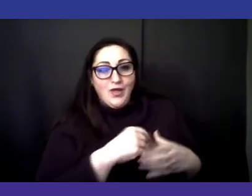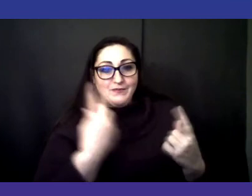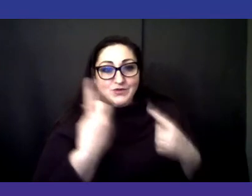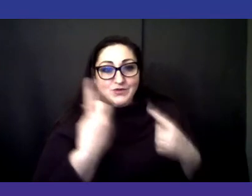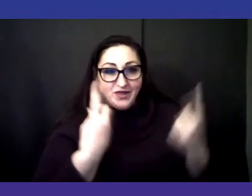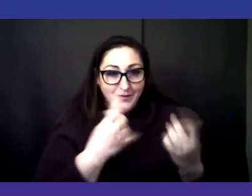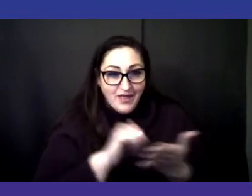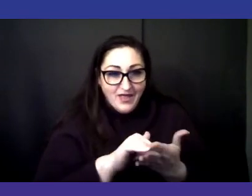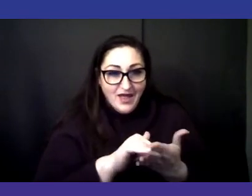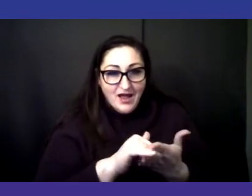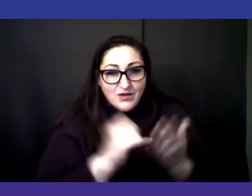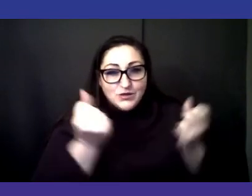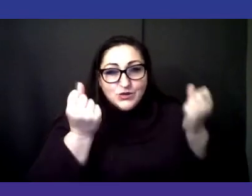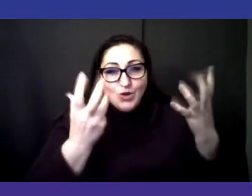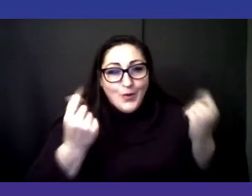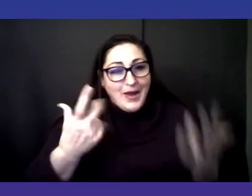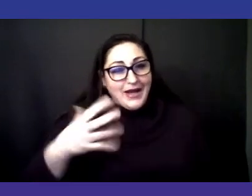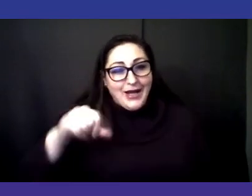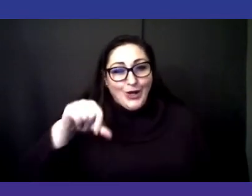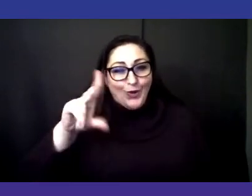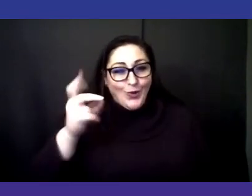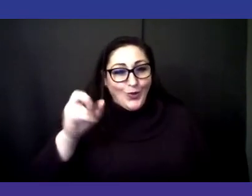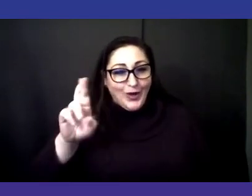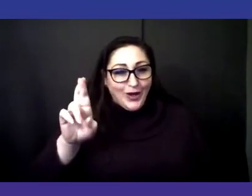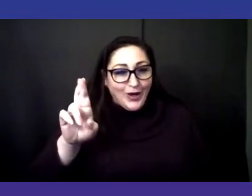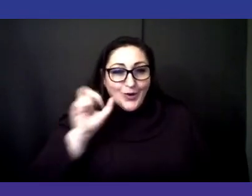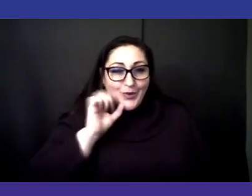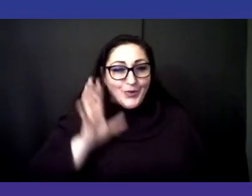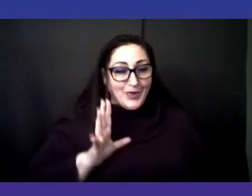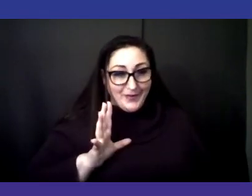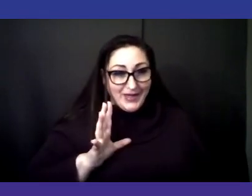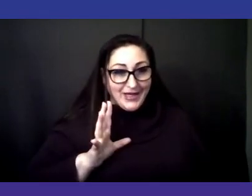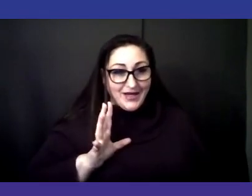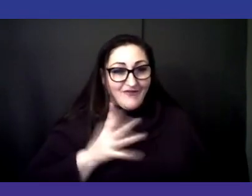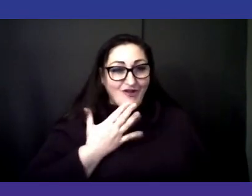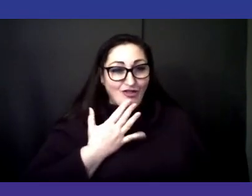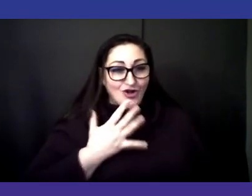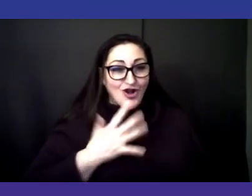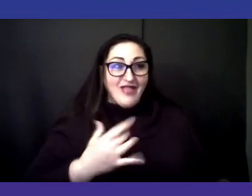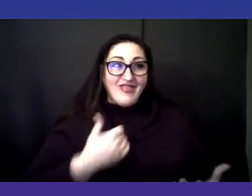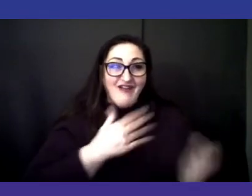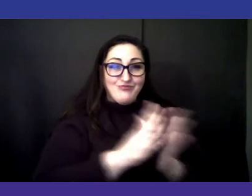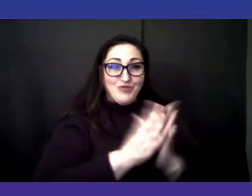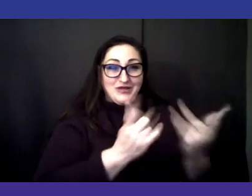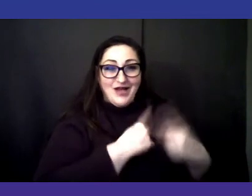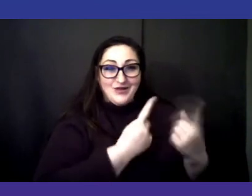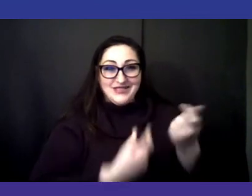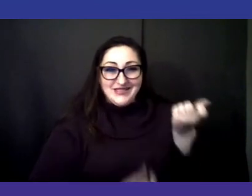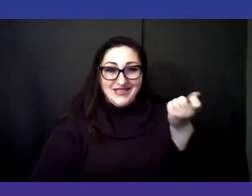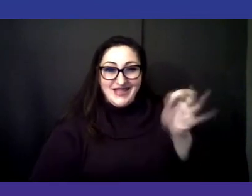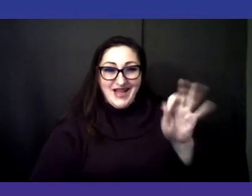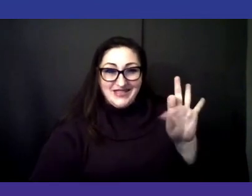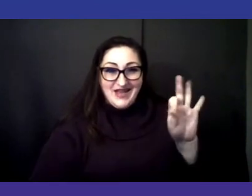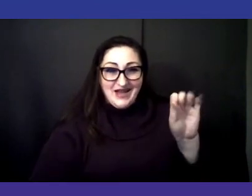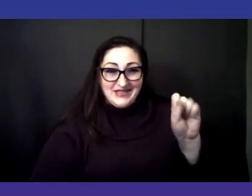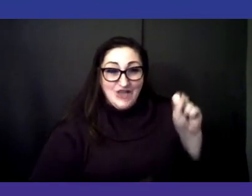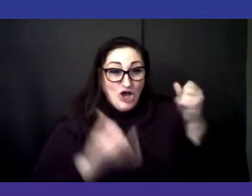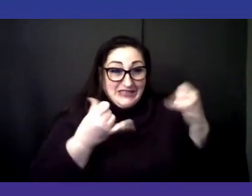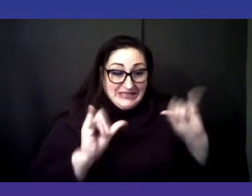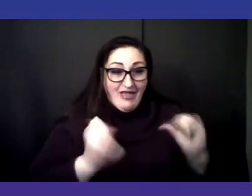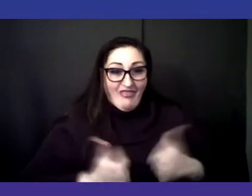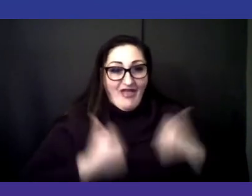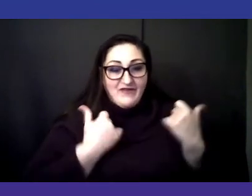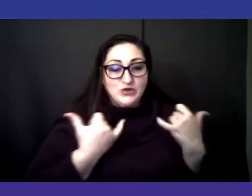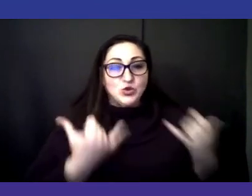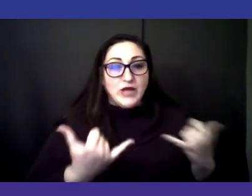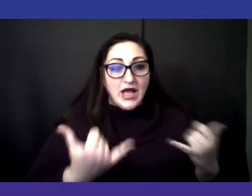know, there's a bunch of different queer women of color who haven't had books out since the 90s and are still with us on this earth, you know, and other people in a